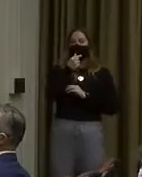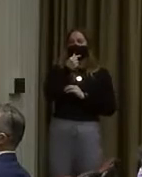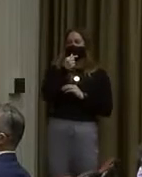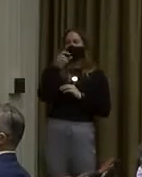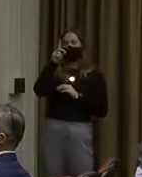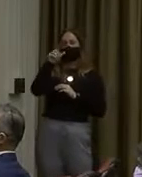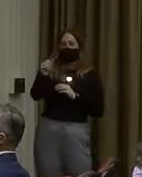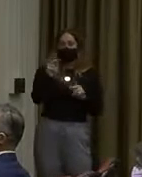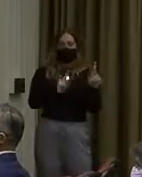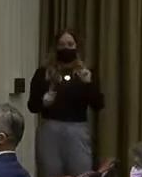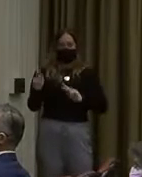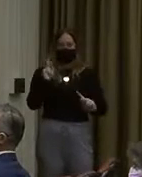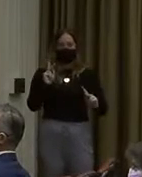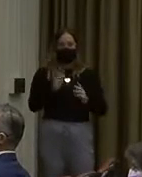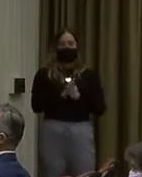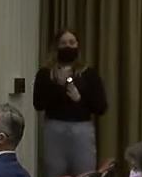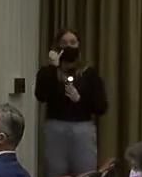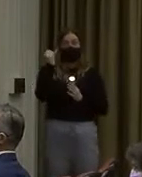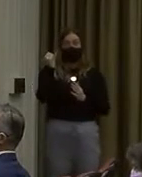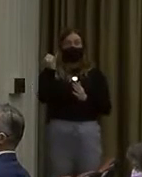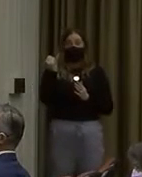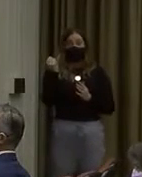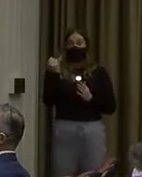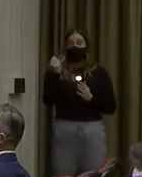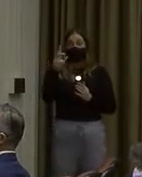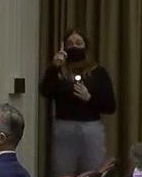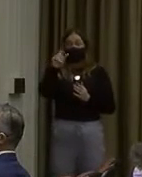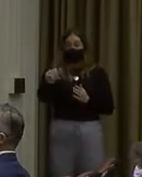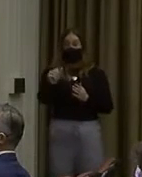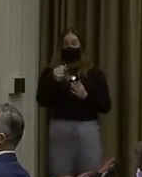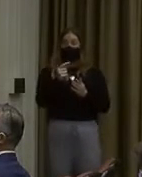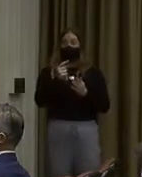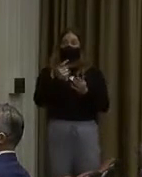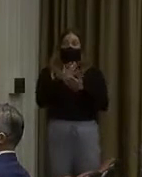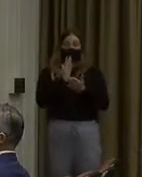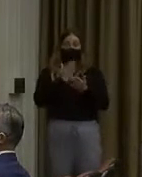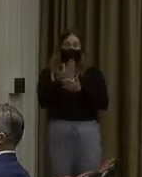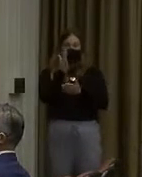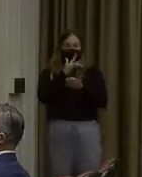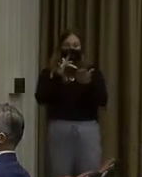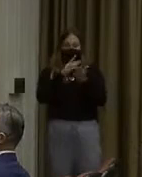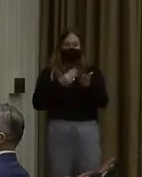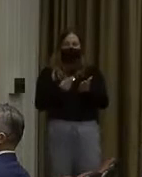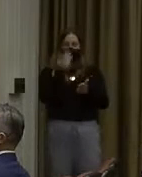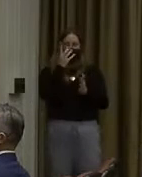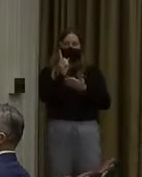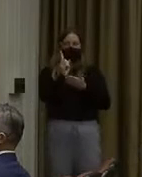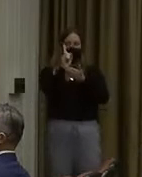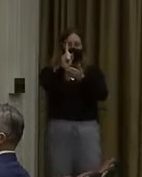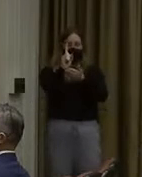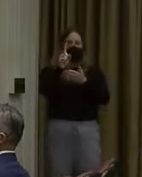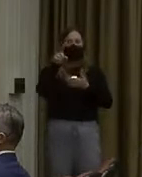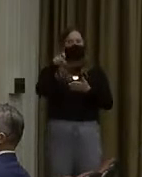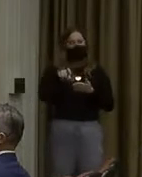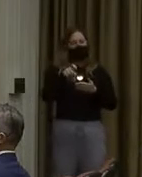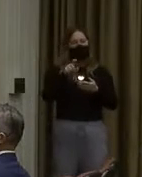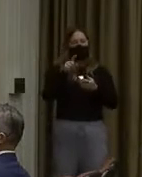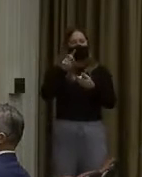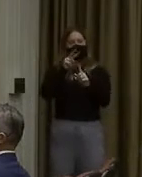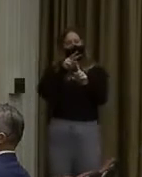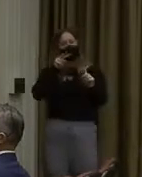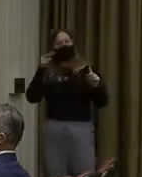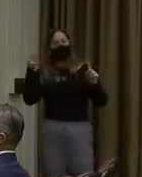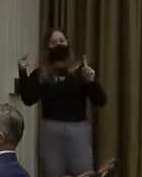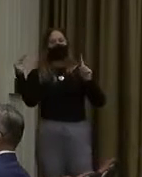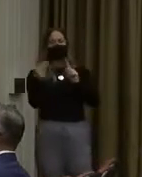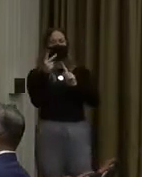And the idea there is that even disability rights is centered on white privilege. And we need to really kind of change that paradigm to look at